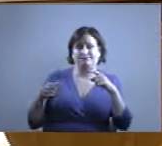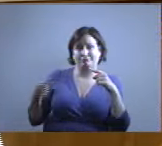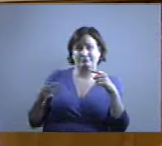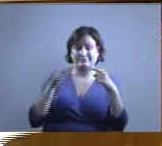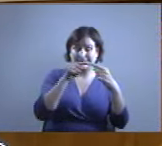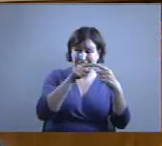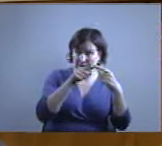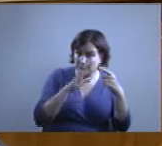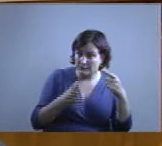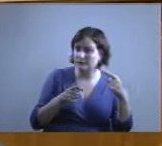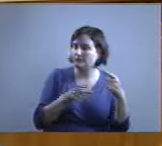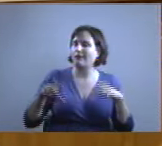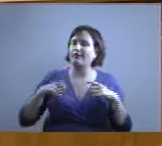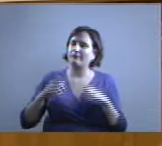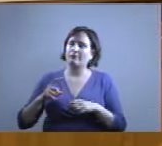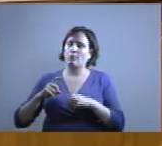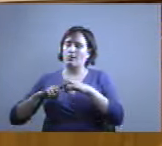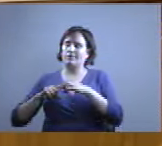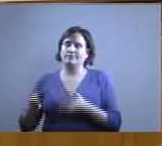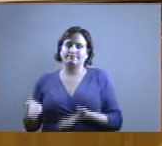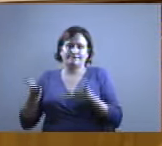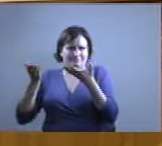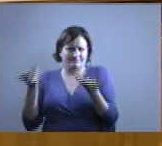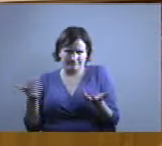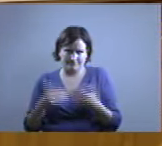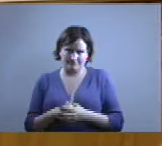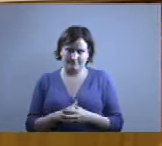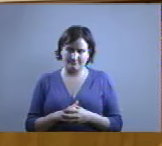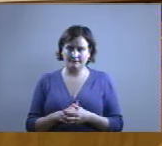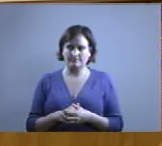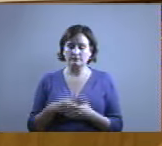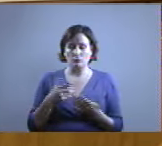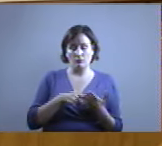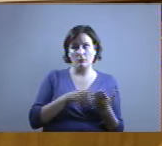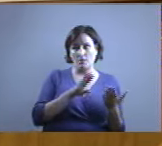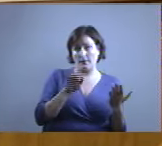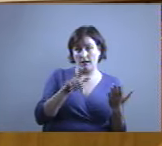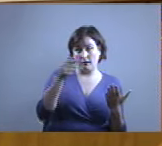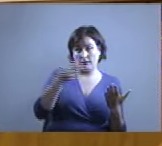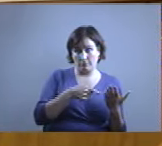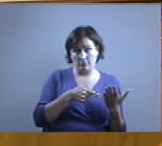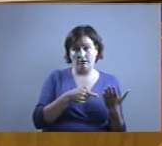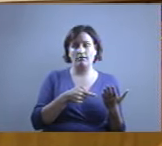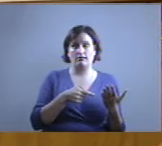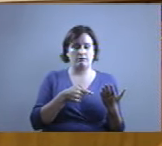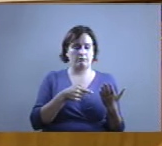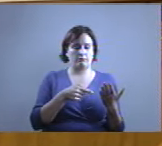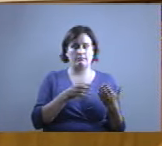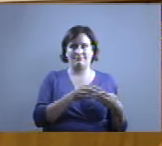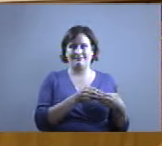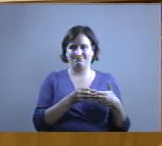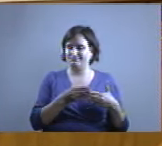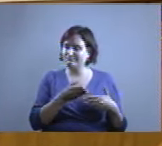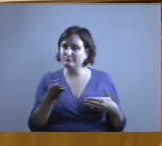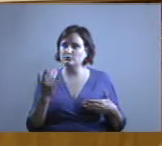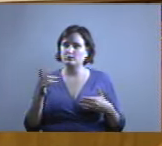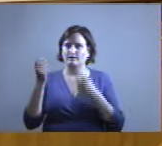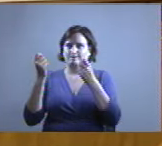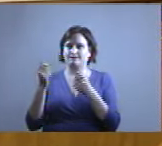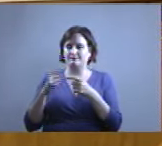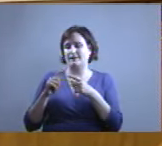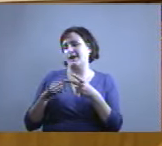of people in this country. So this bill, Mr. Speaker, creates a framework for firstly the fiscus and enterprises